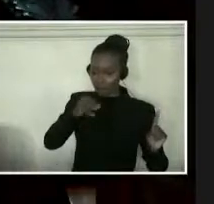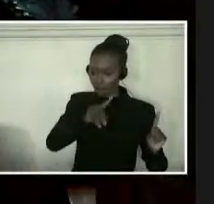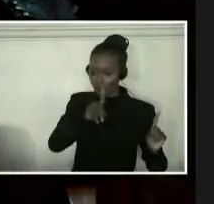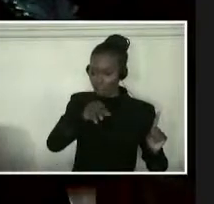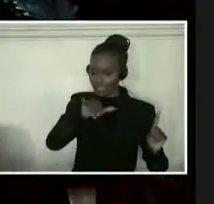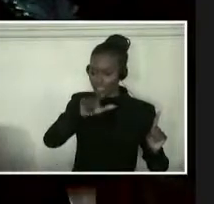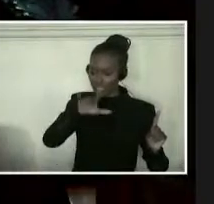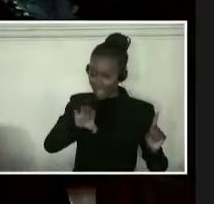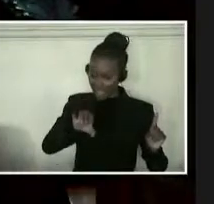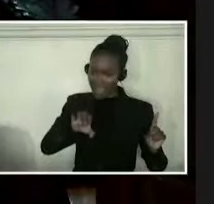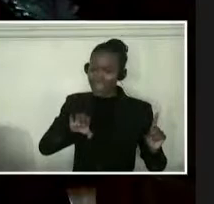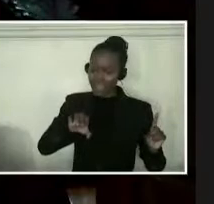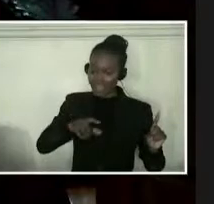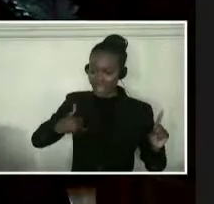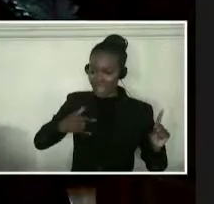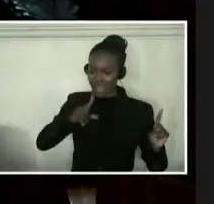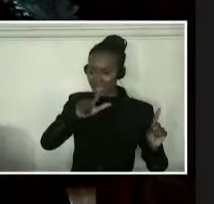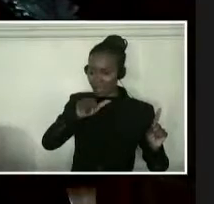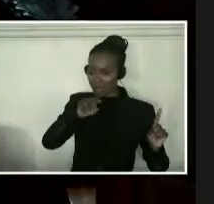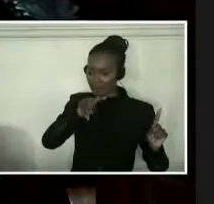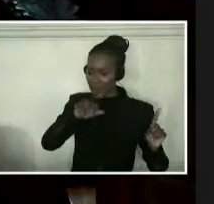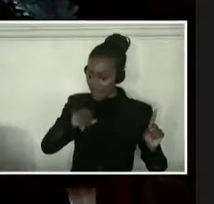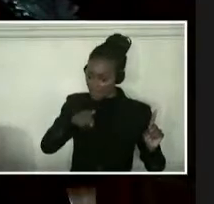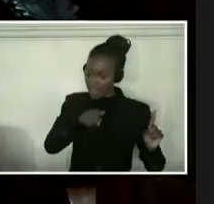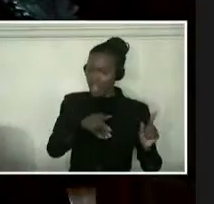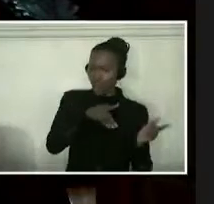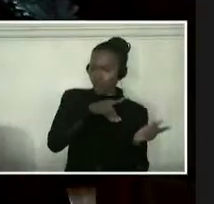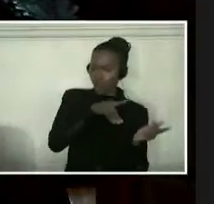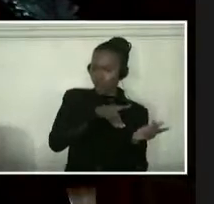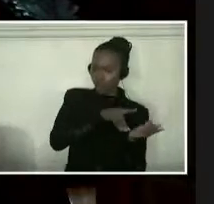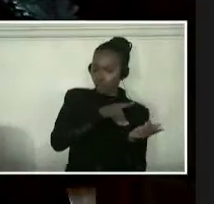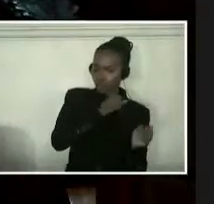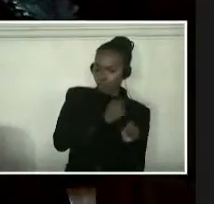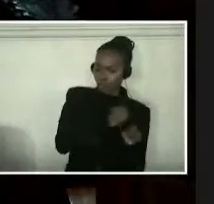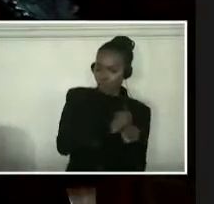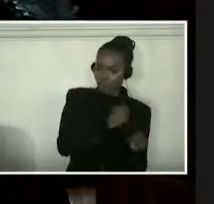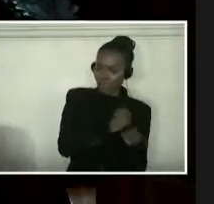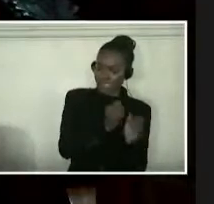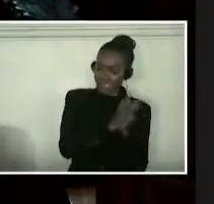a paramedic for 10 years and the mother of three who lost her life